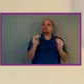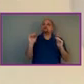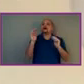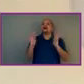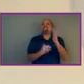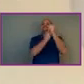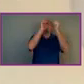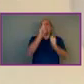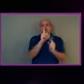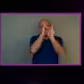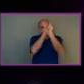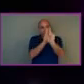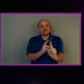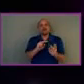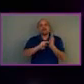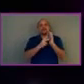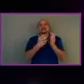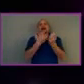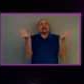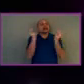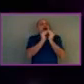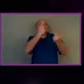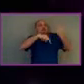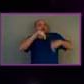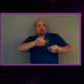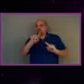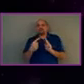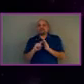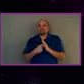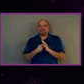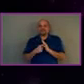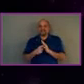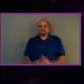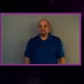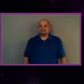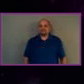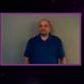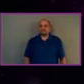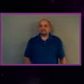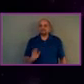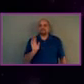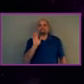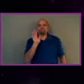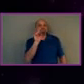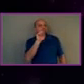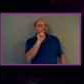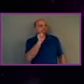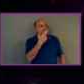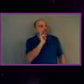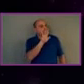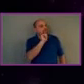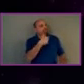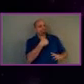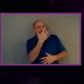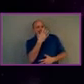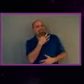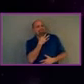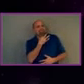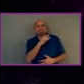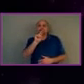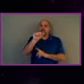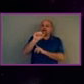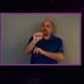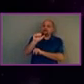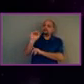a lot more to come. This is just the beginning. So I'm interested to know, NASA's OSIRIS-REx mission